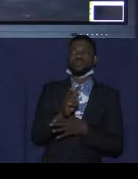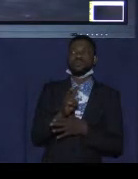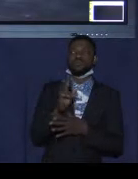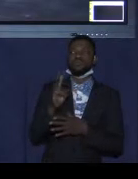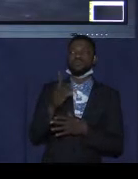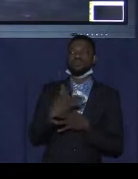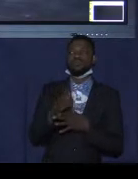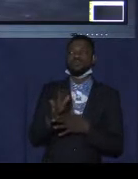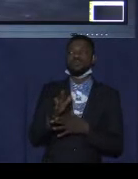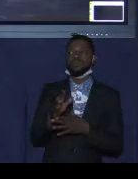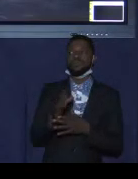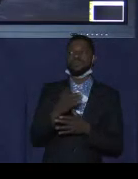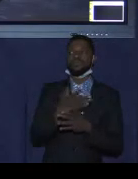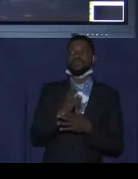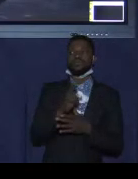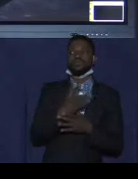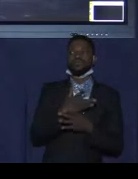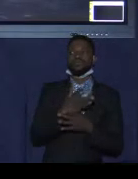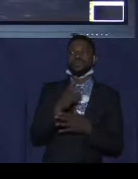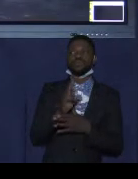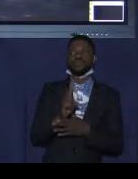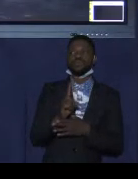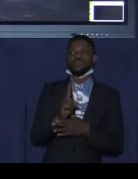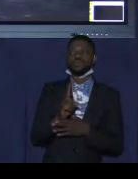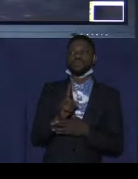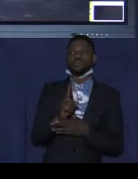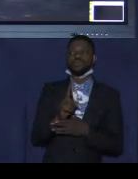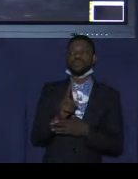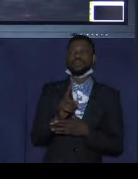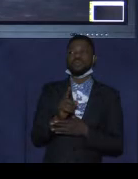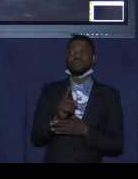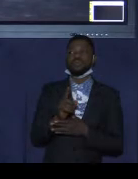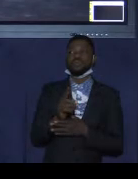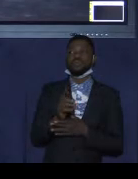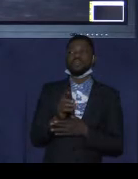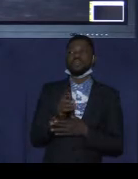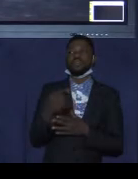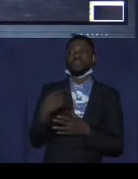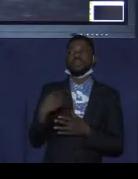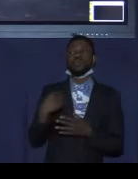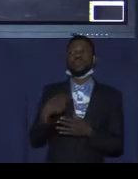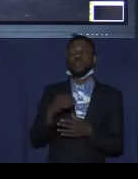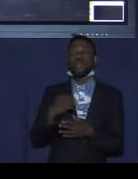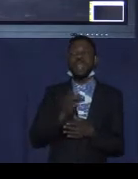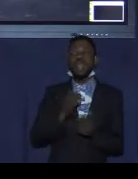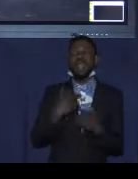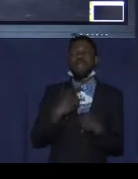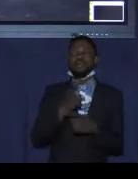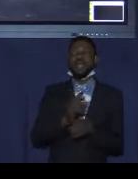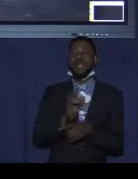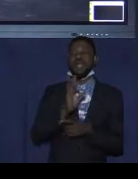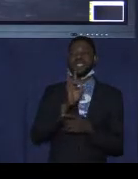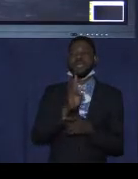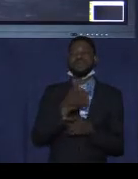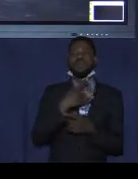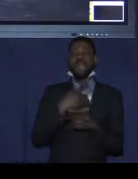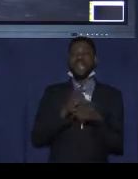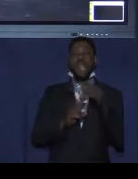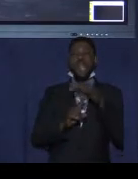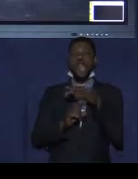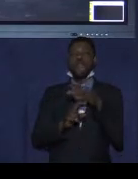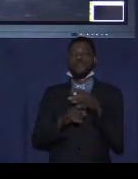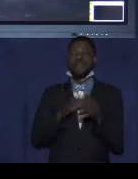goes here 2. 2 goes here 1, 2 goes here 1. So in the denominator, I'm left with 7. And